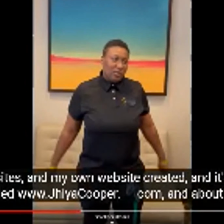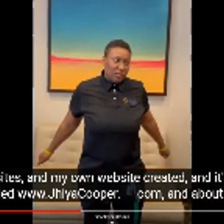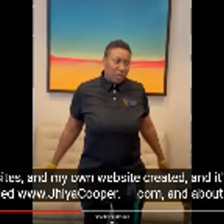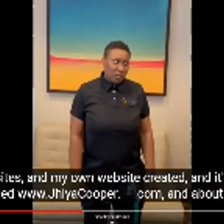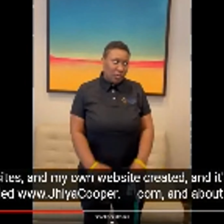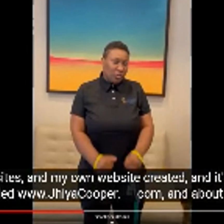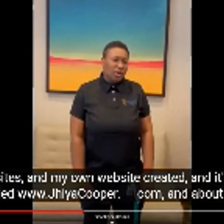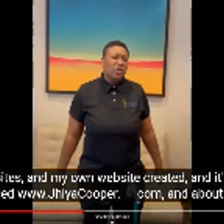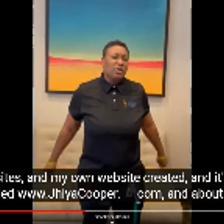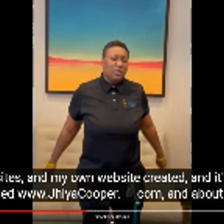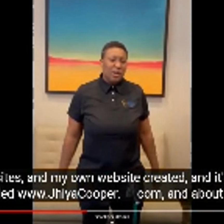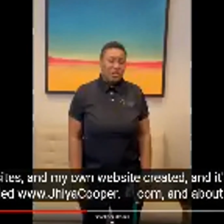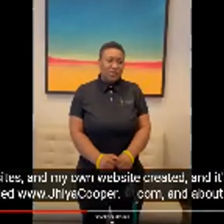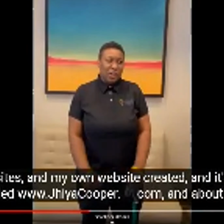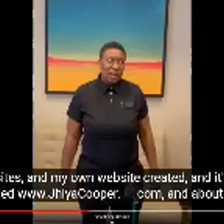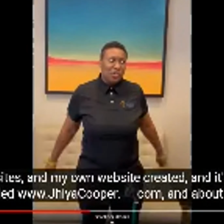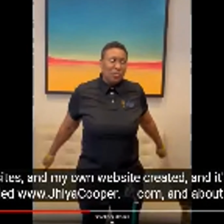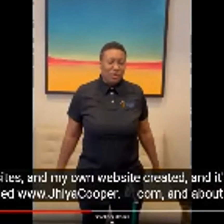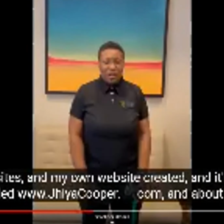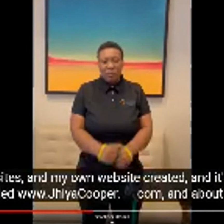called